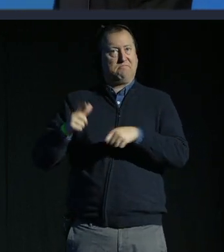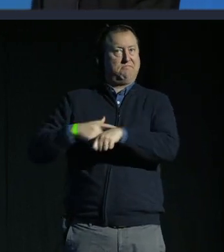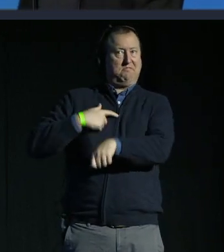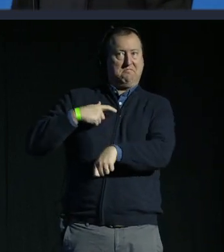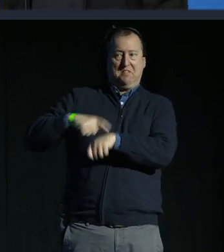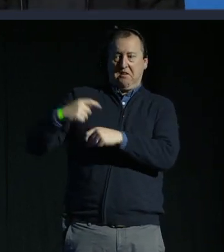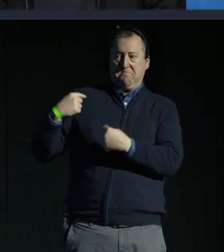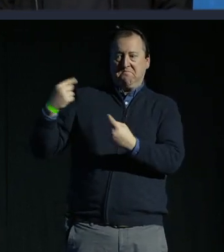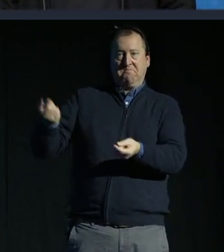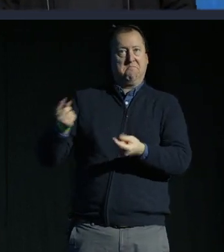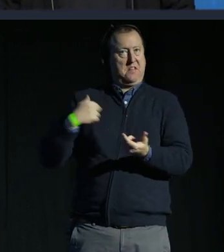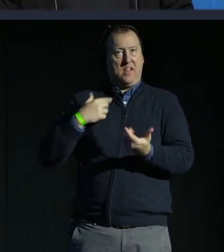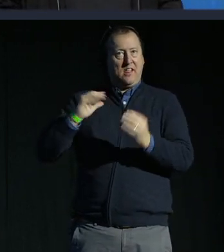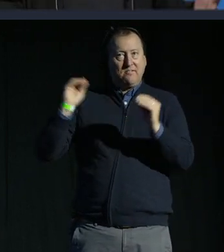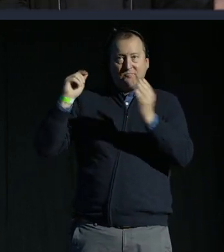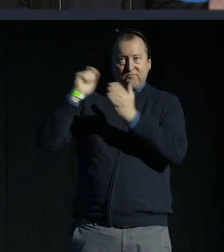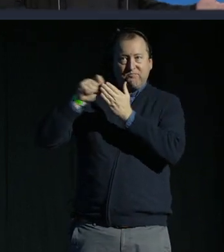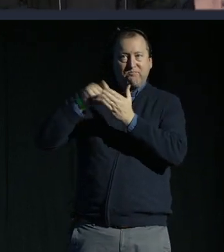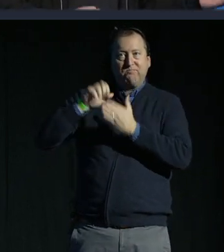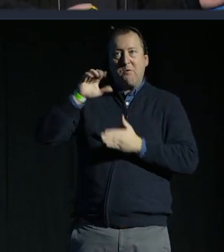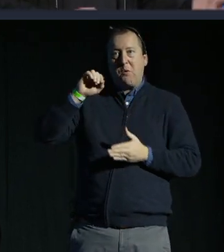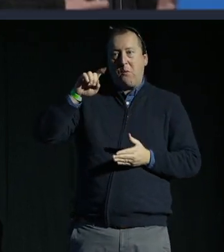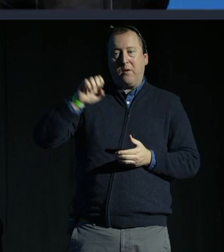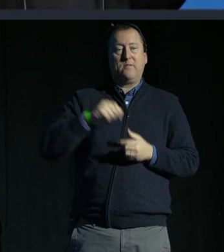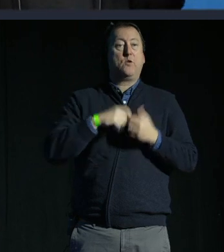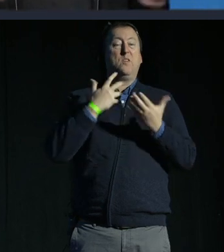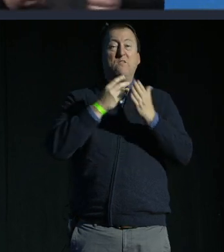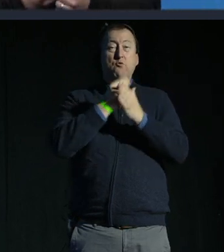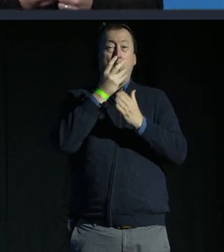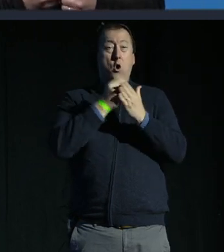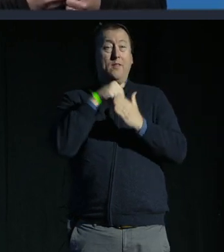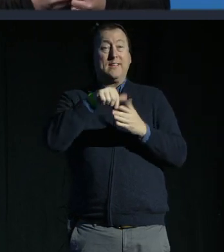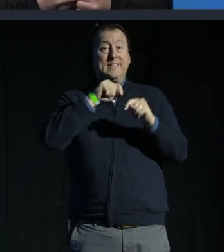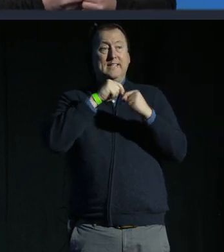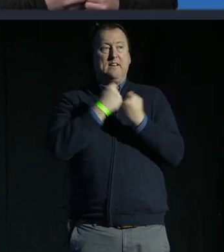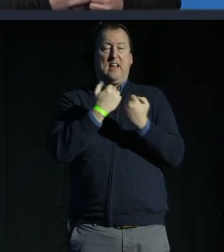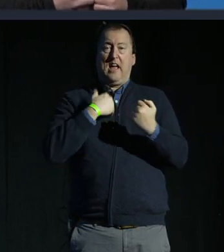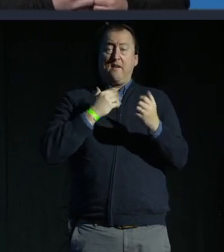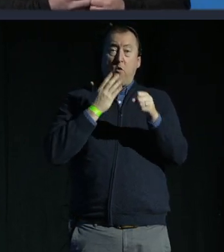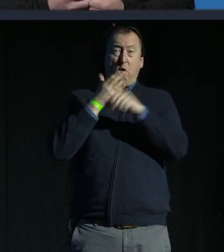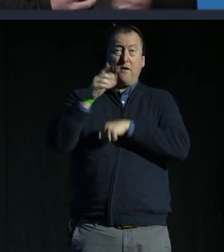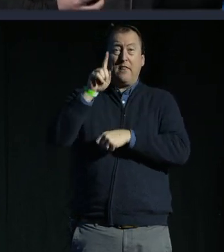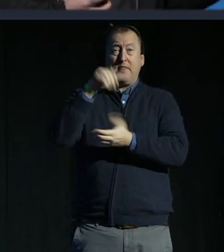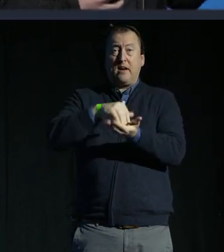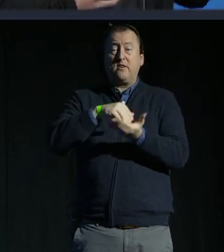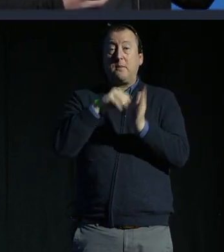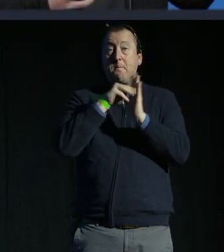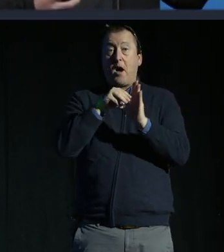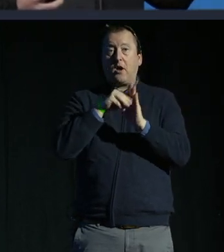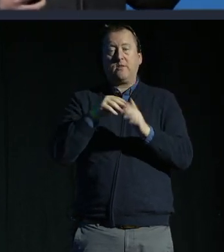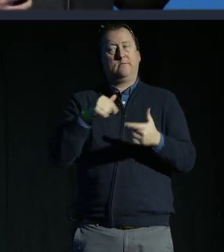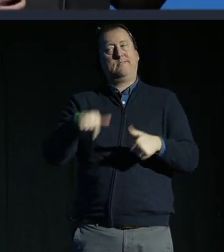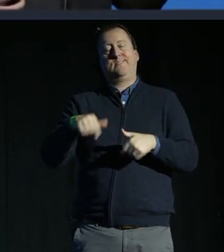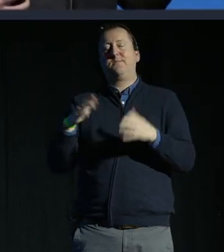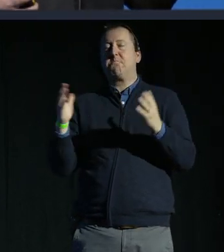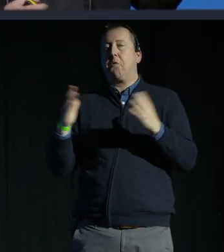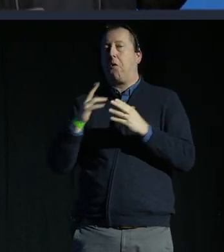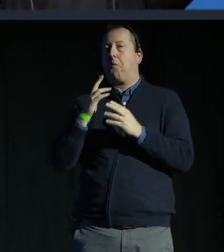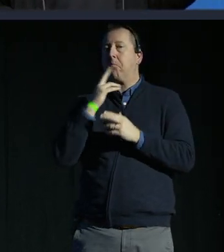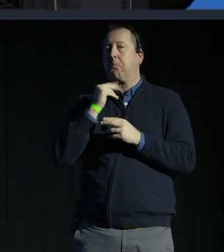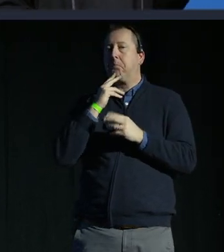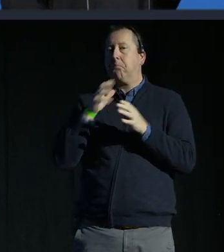code. We'd grown the data team, and we now had well over 1,000 models in our project. This is just a small portion of our DAG.